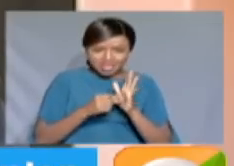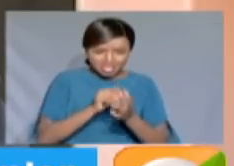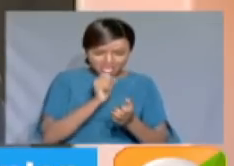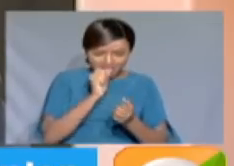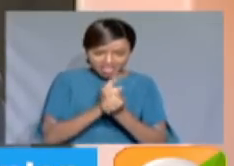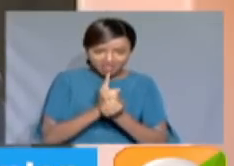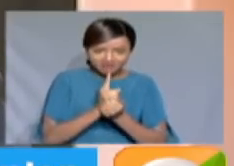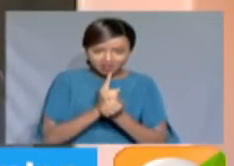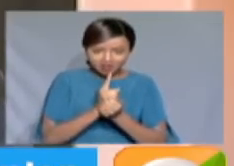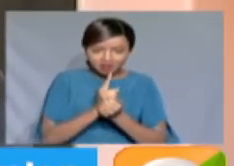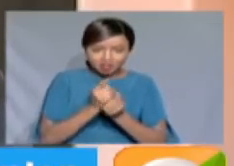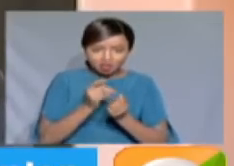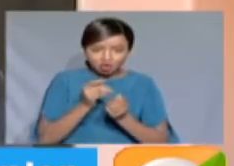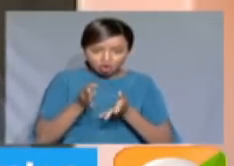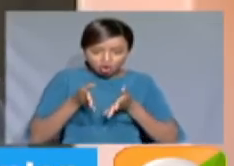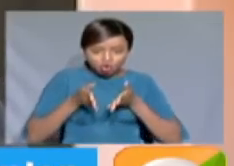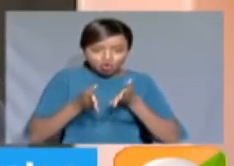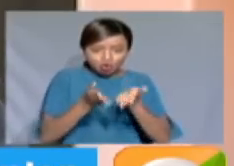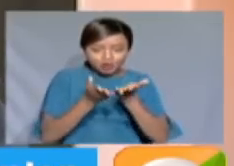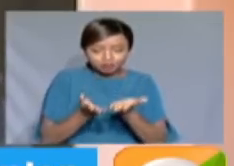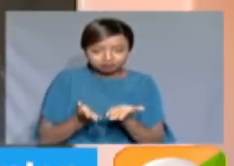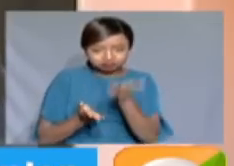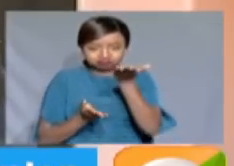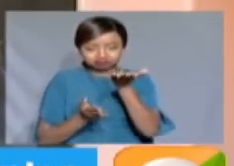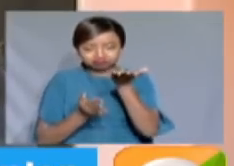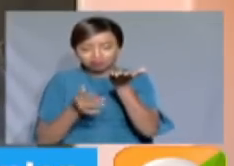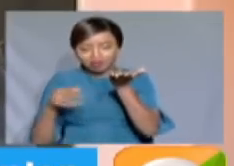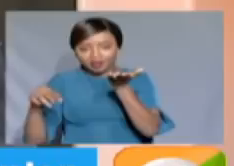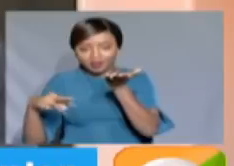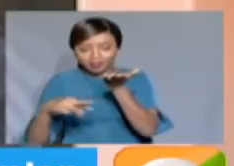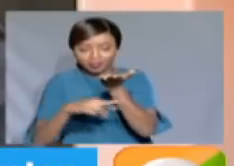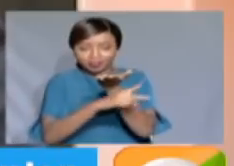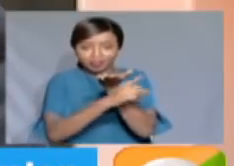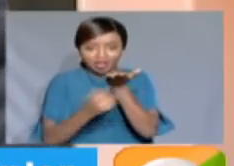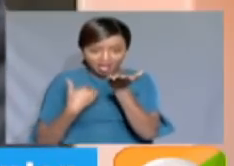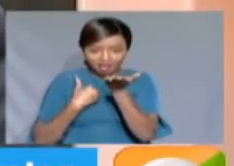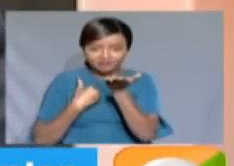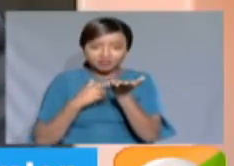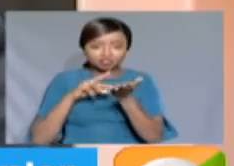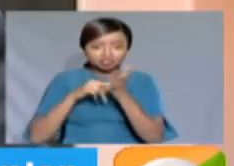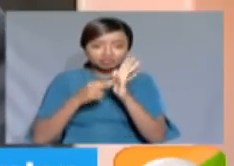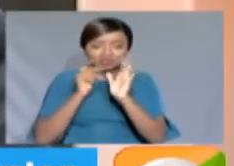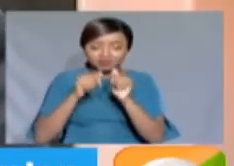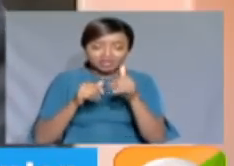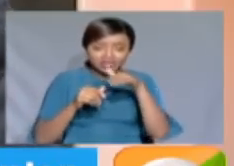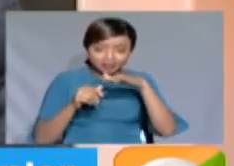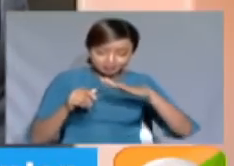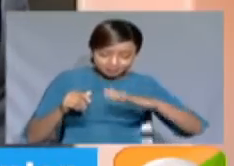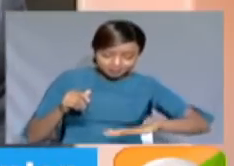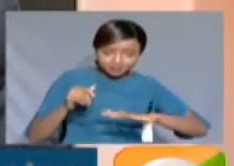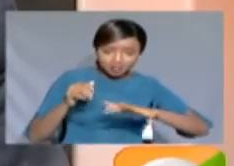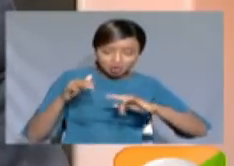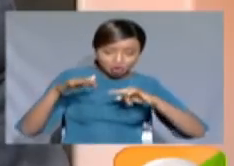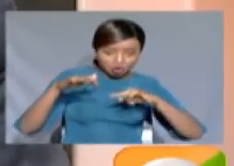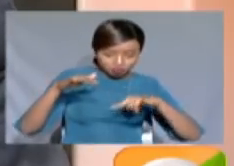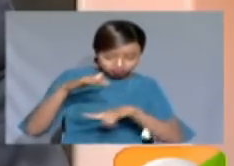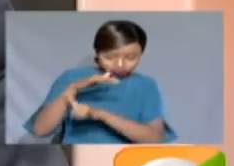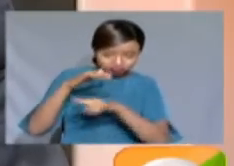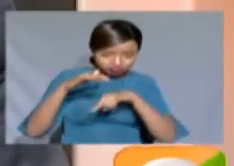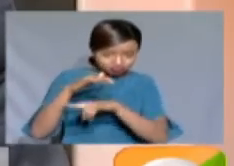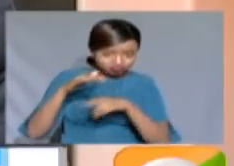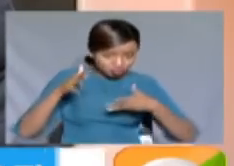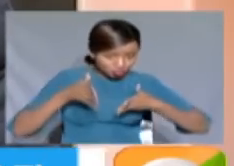why you're lifting up is because of the congestion. There are two ways of doing it. You can actually take it down or lift it up. At Uhuru